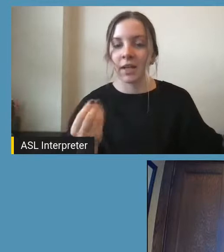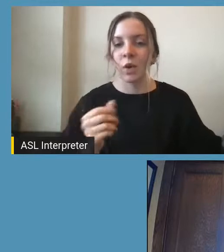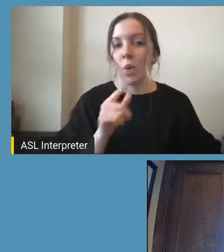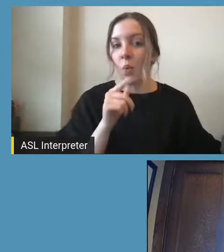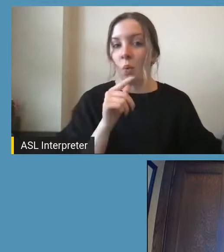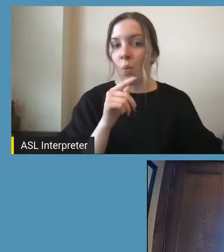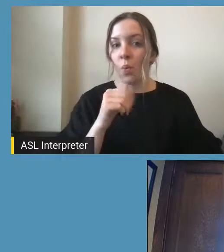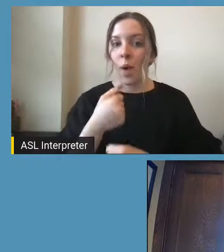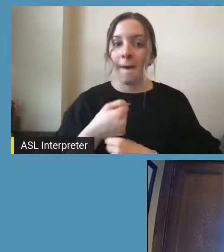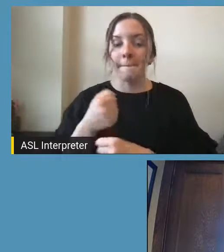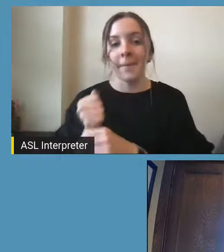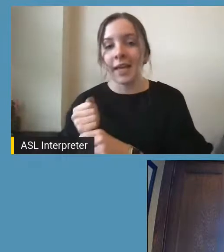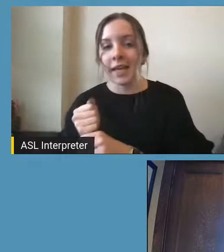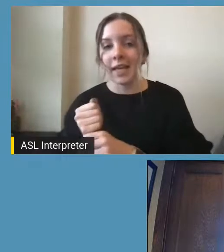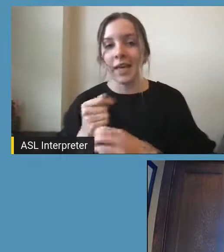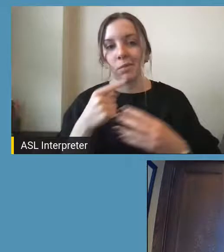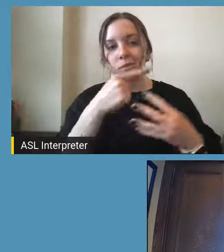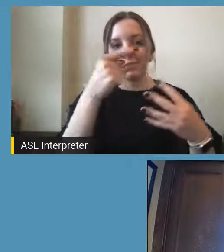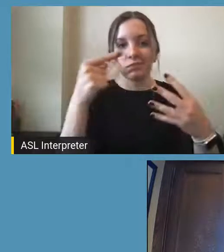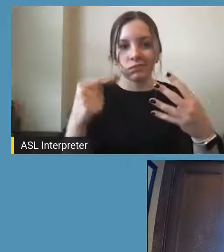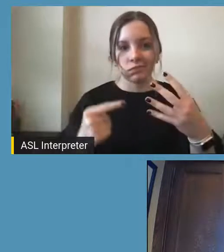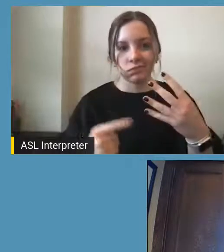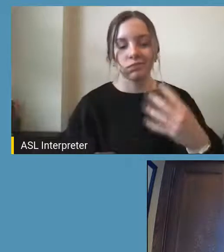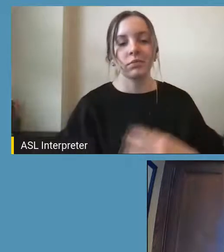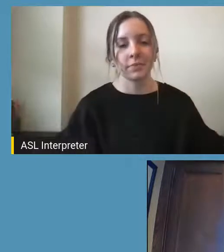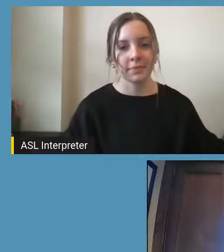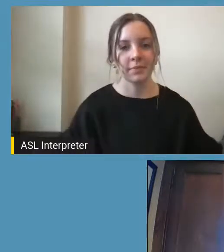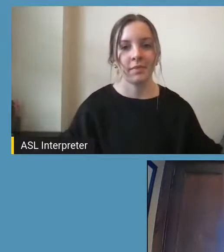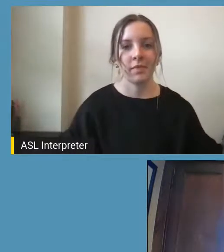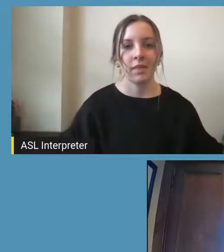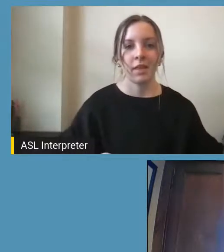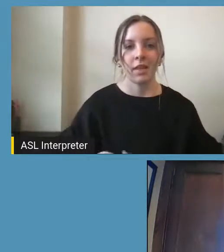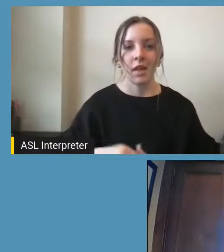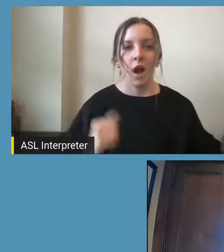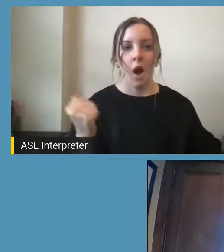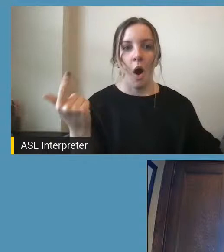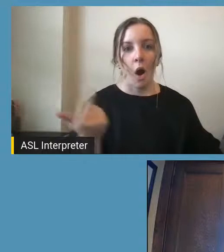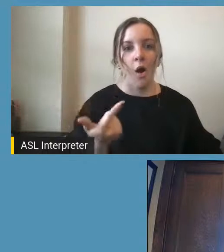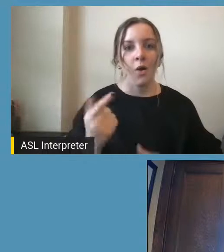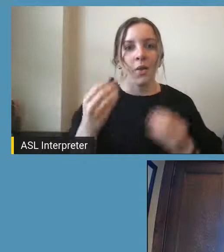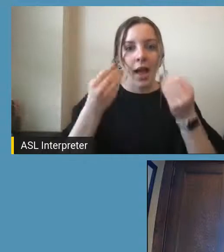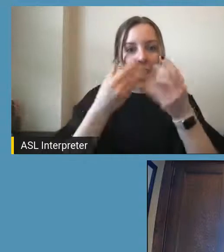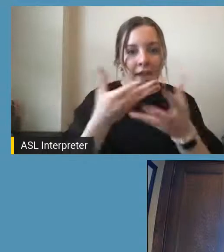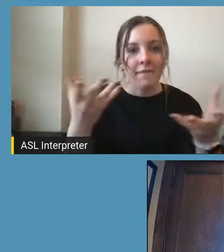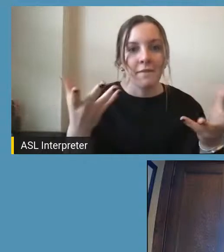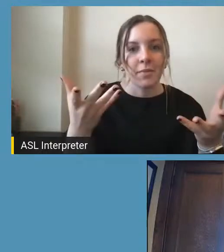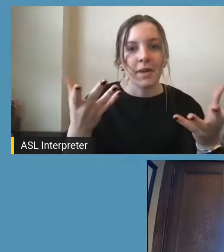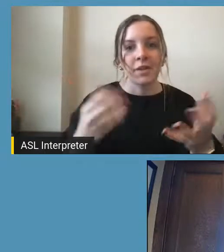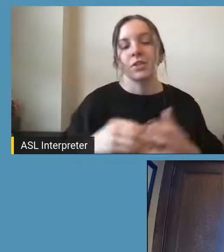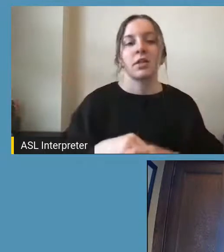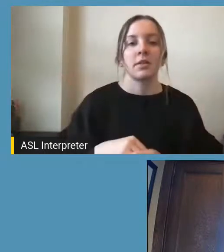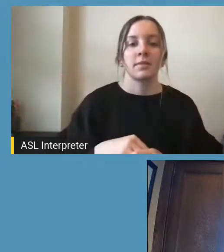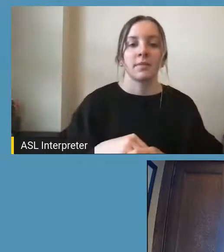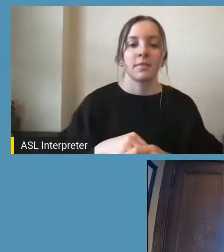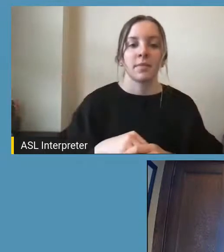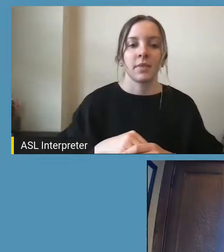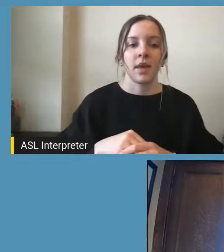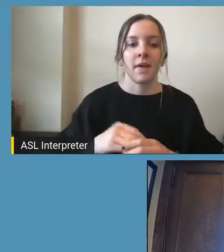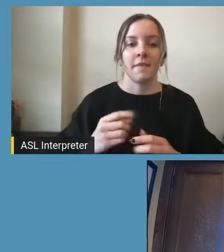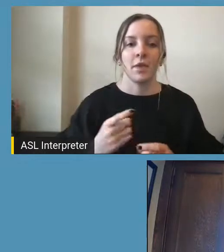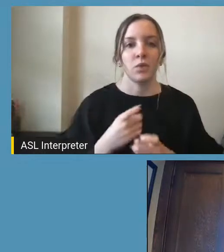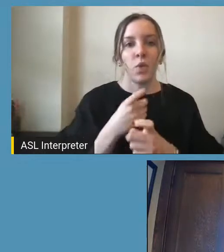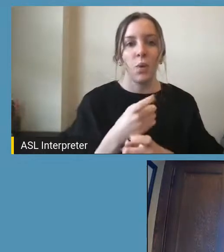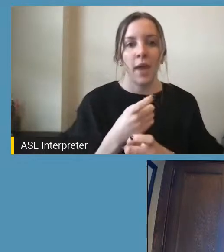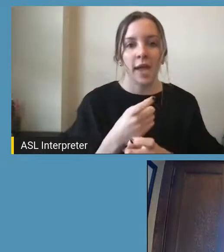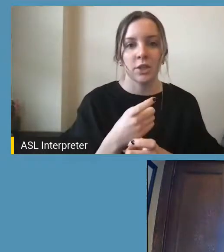owned it, who donated it. I mean, all that becomes information that the minute you go and say donations,